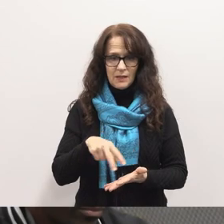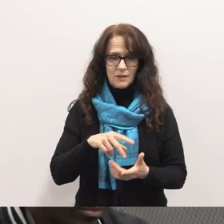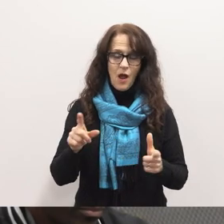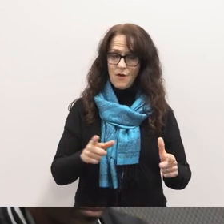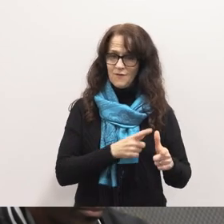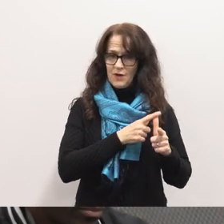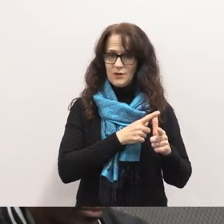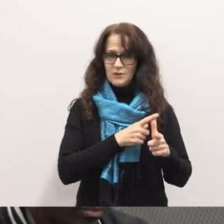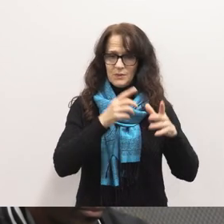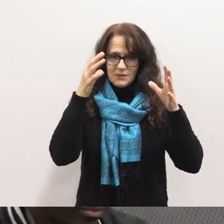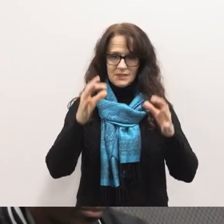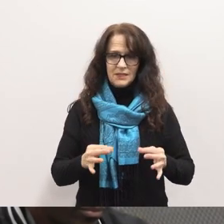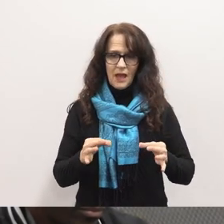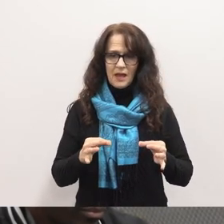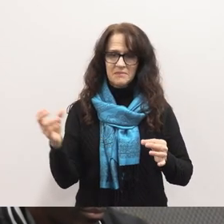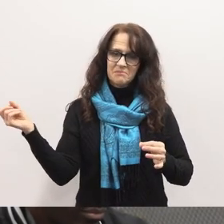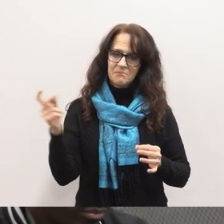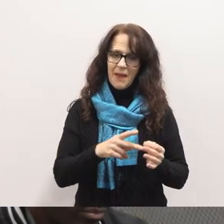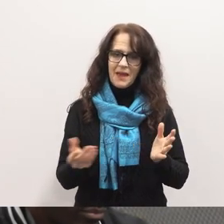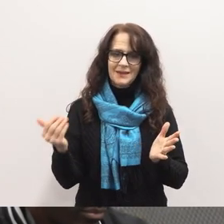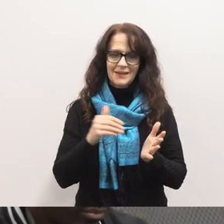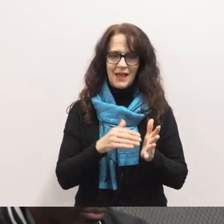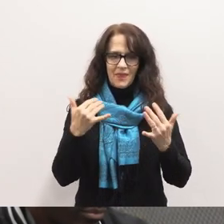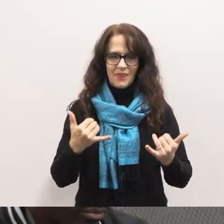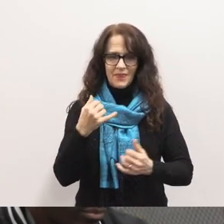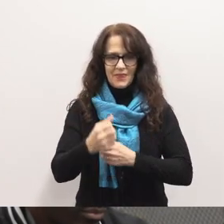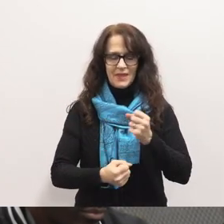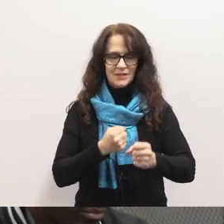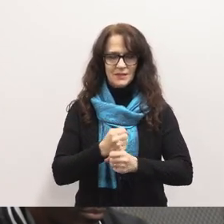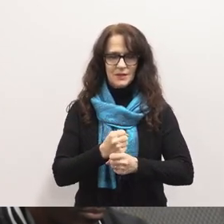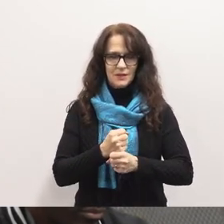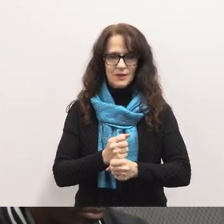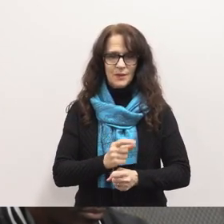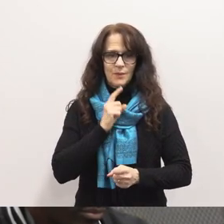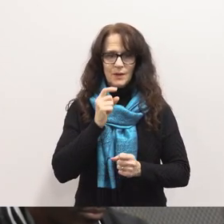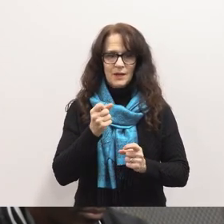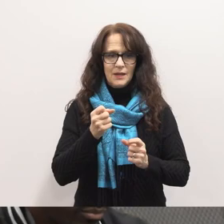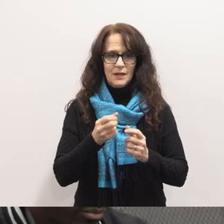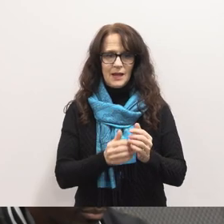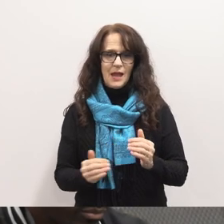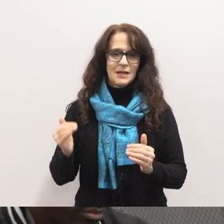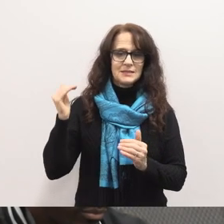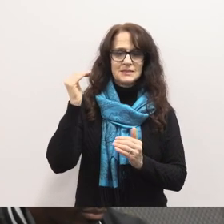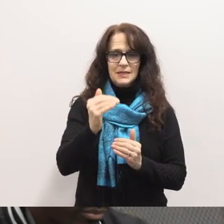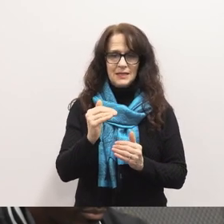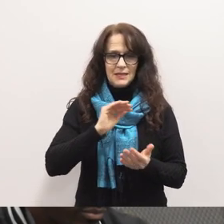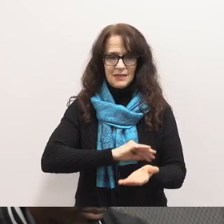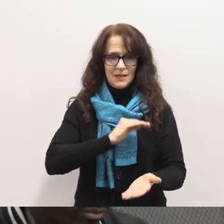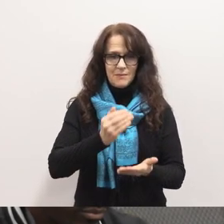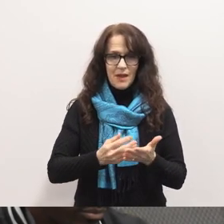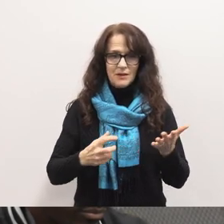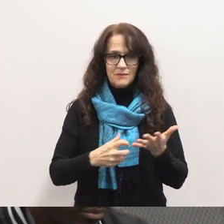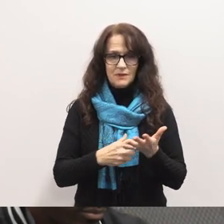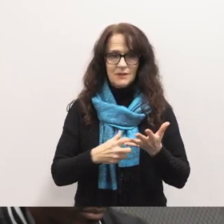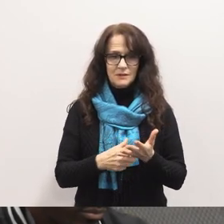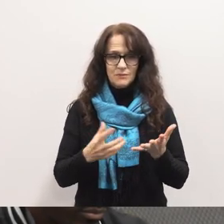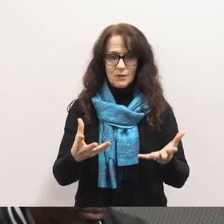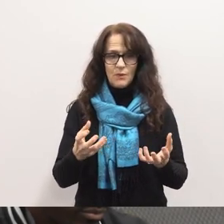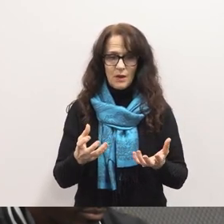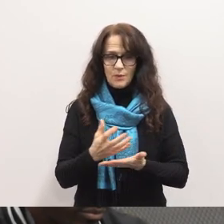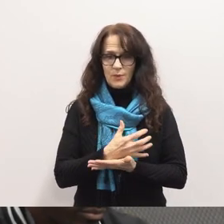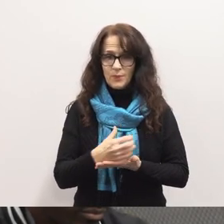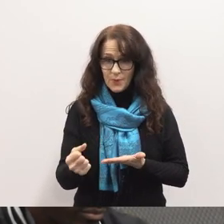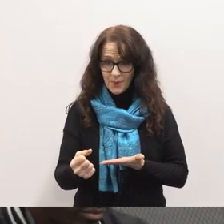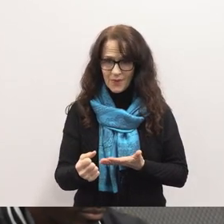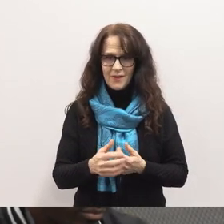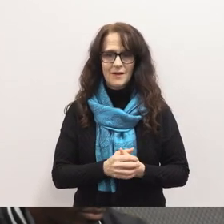first, we decided to bring it back this year. In fact, we actually exceeded the amount of tickets that we intended to sell. But now I would